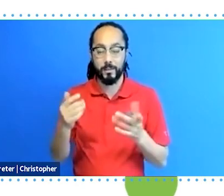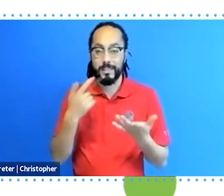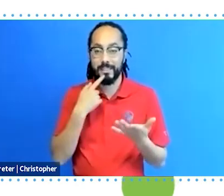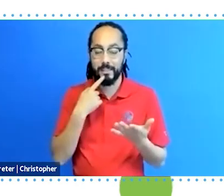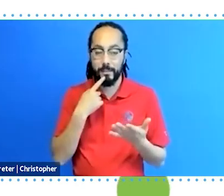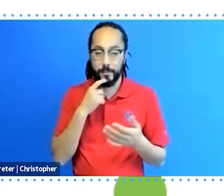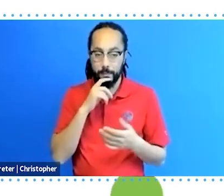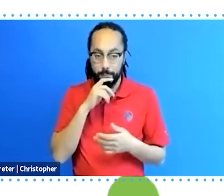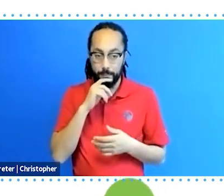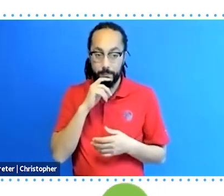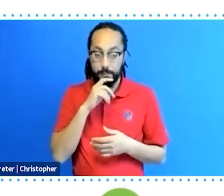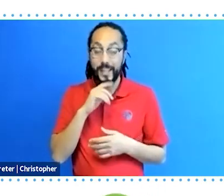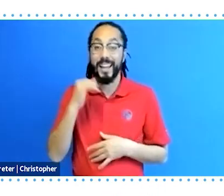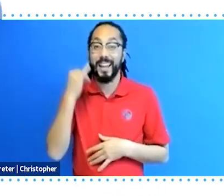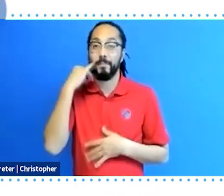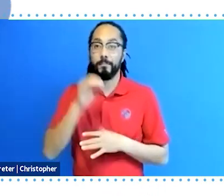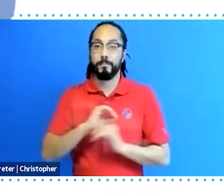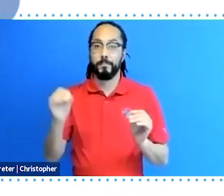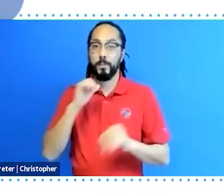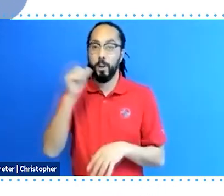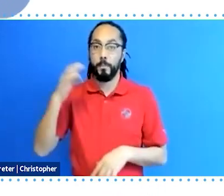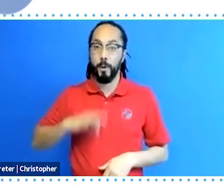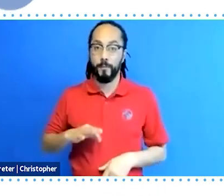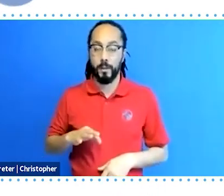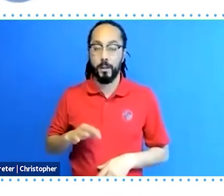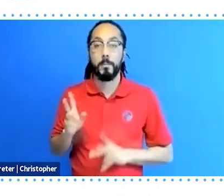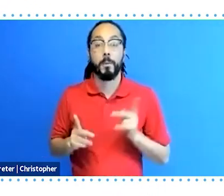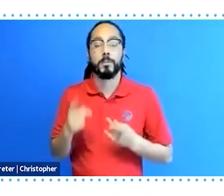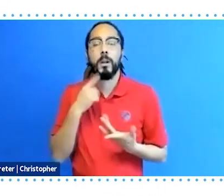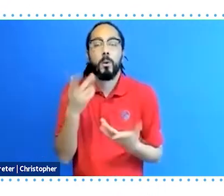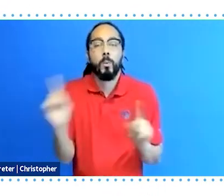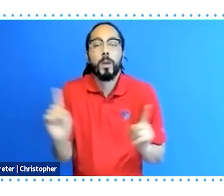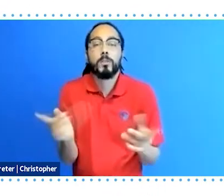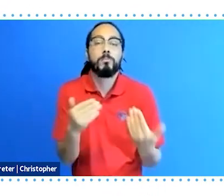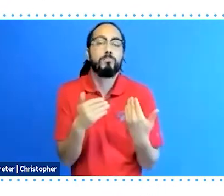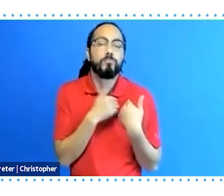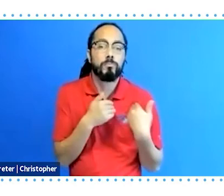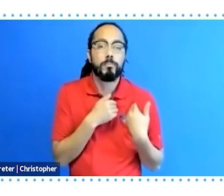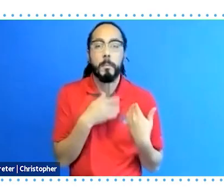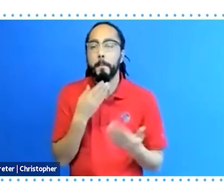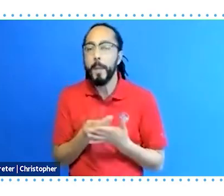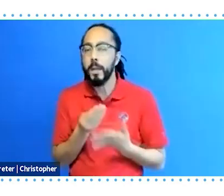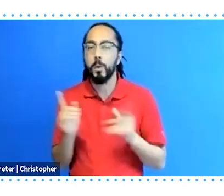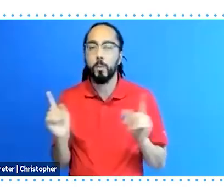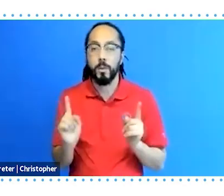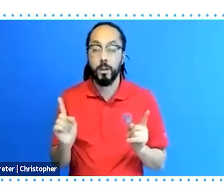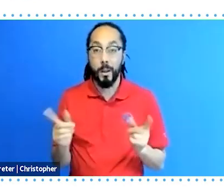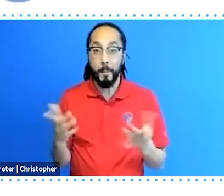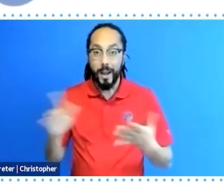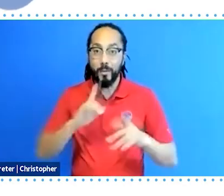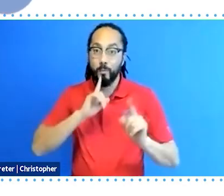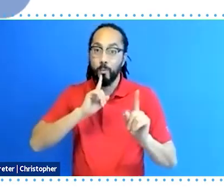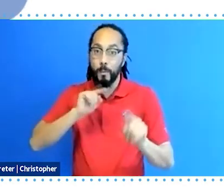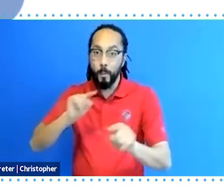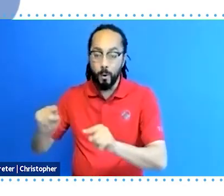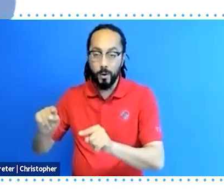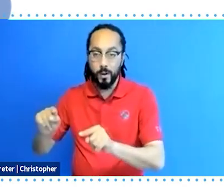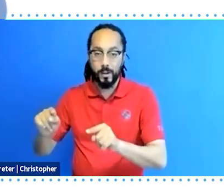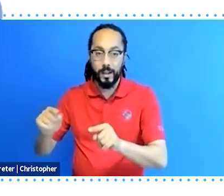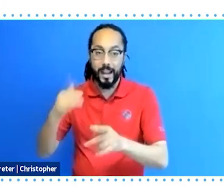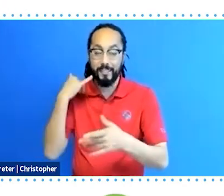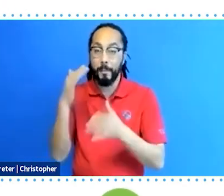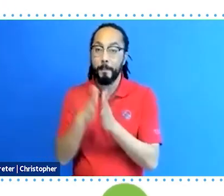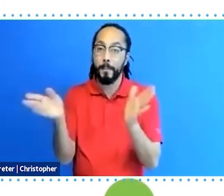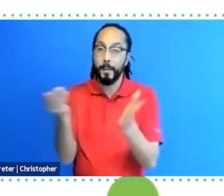nonprofit, what do you think about that? And a lot of the concerns were about the accountability, but there's lots of accountability in reporting when there's public funds,